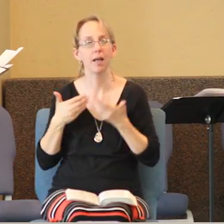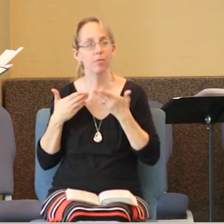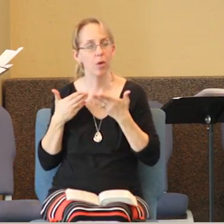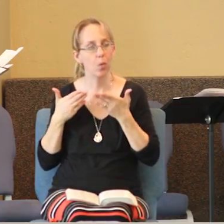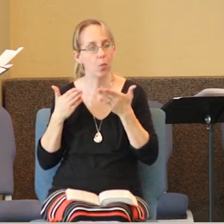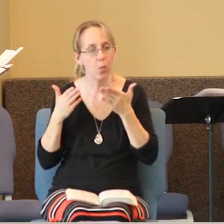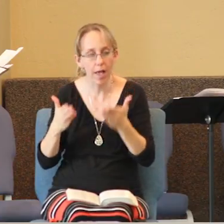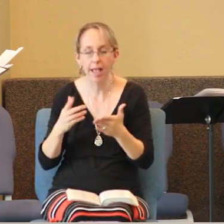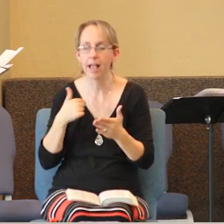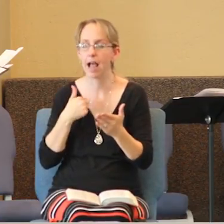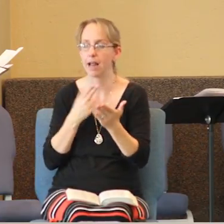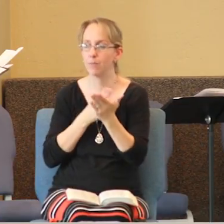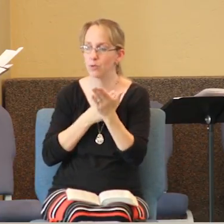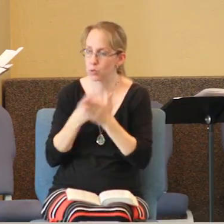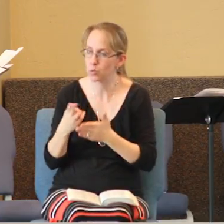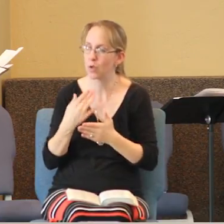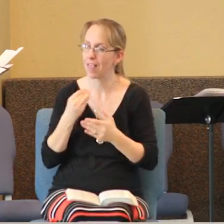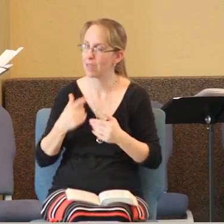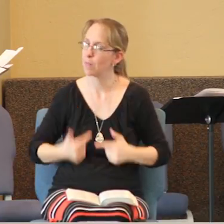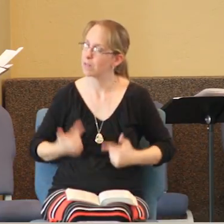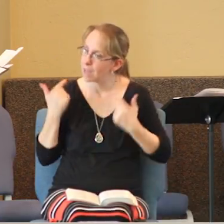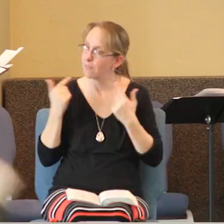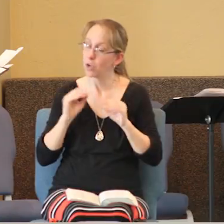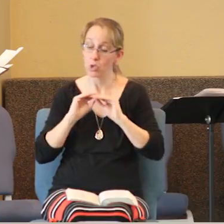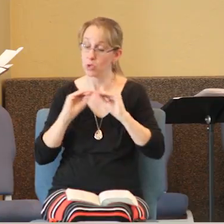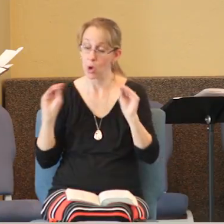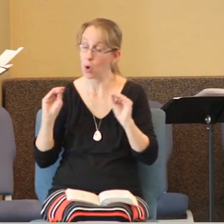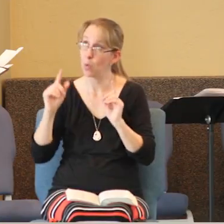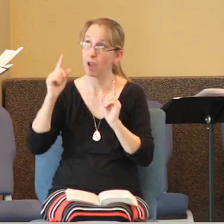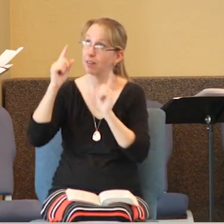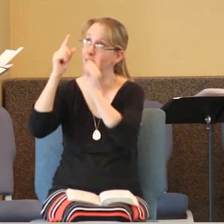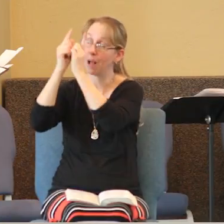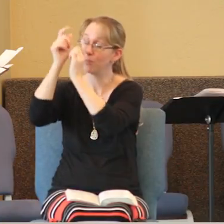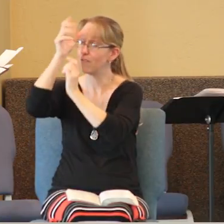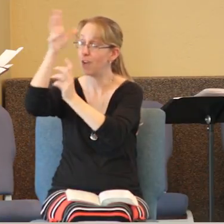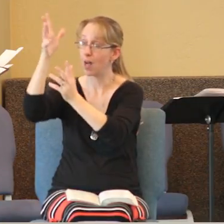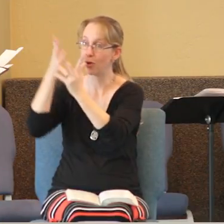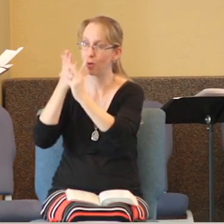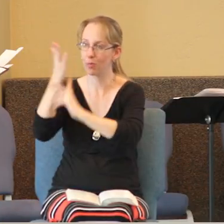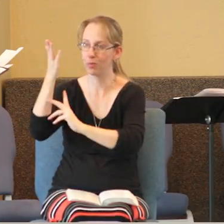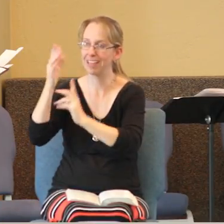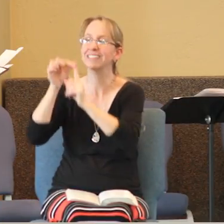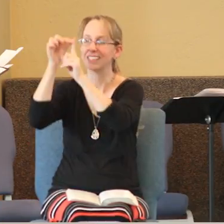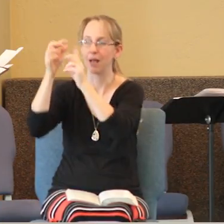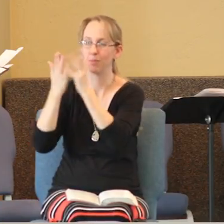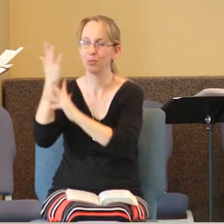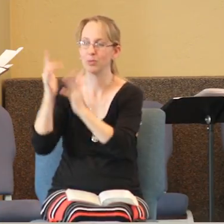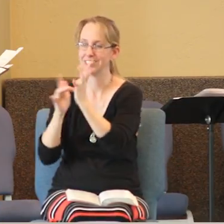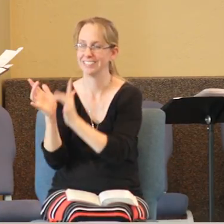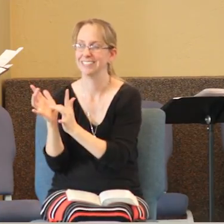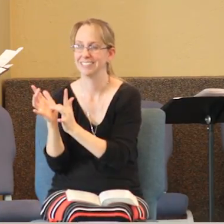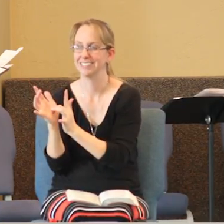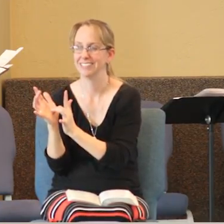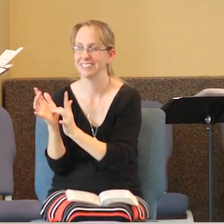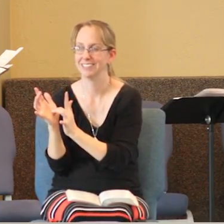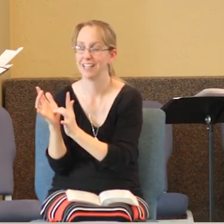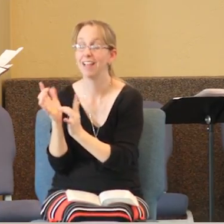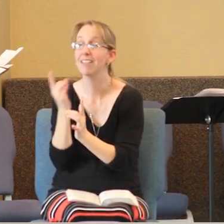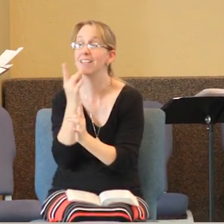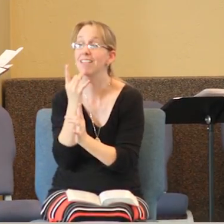the way, I am the truth, and I am the life, and no one comes to the Father except through me. Light